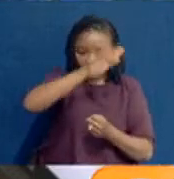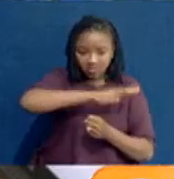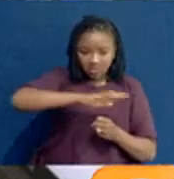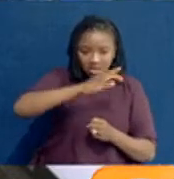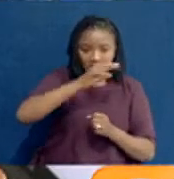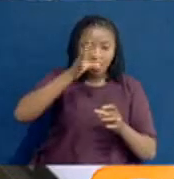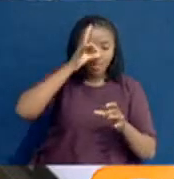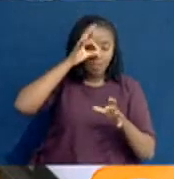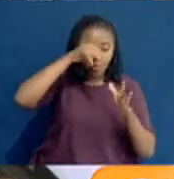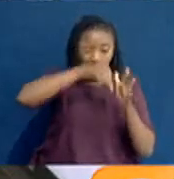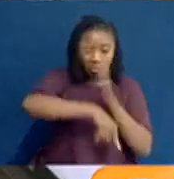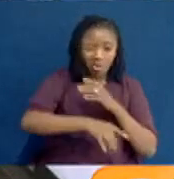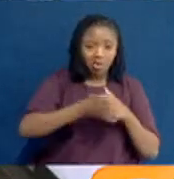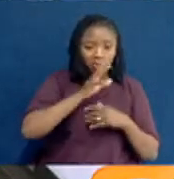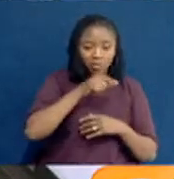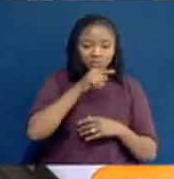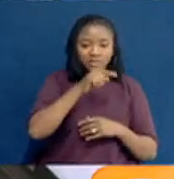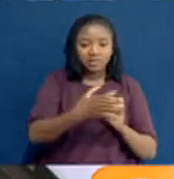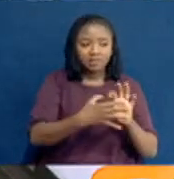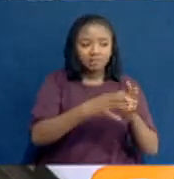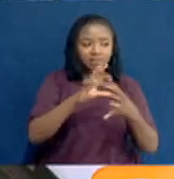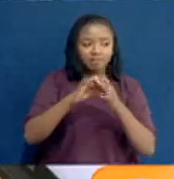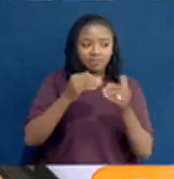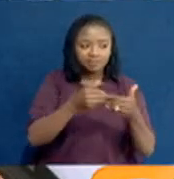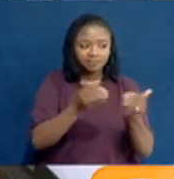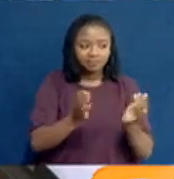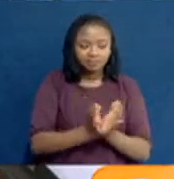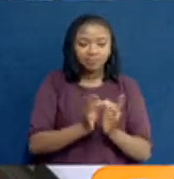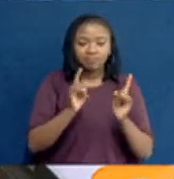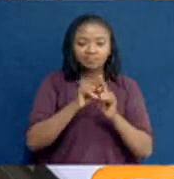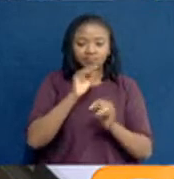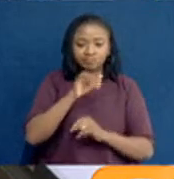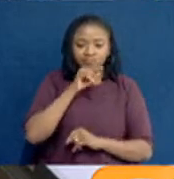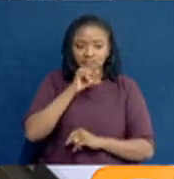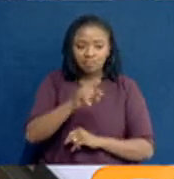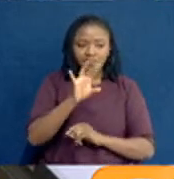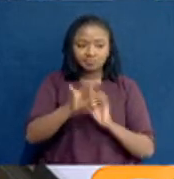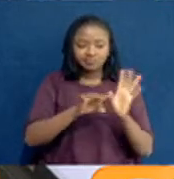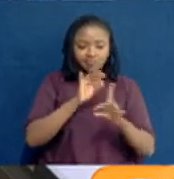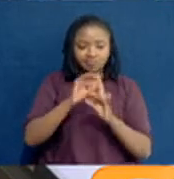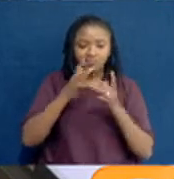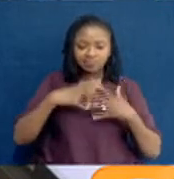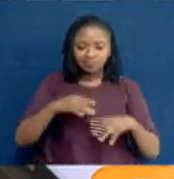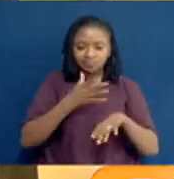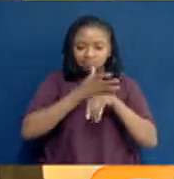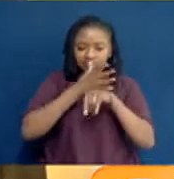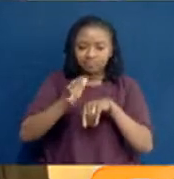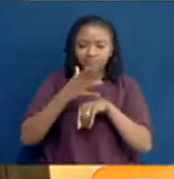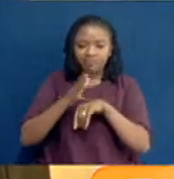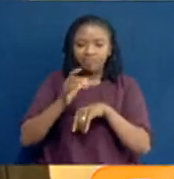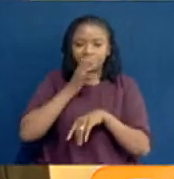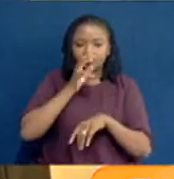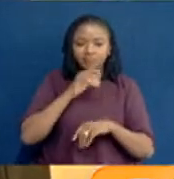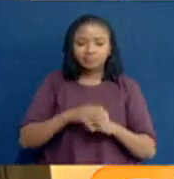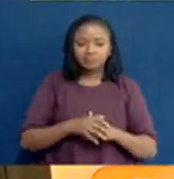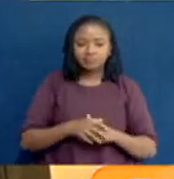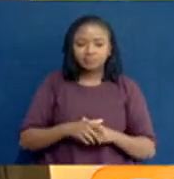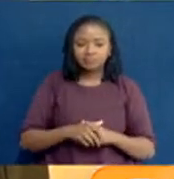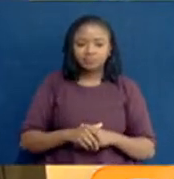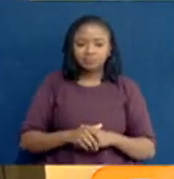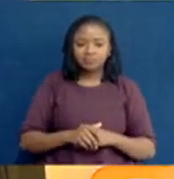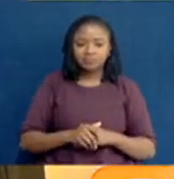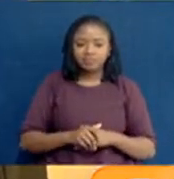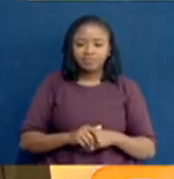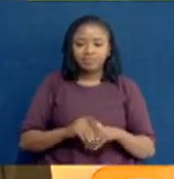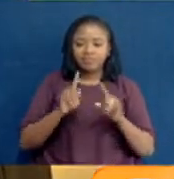connecting homesteads. It was here that he encountered water wastage and poor tracking of water usage. Challenged,